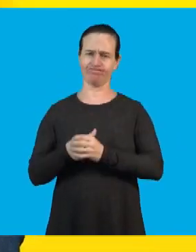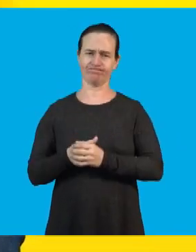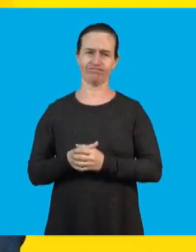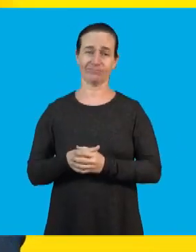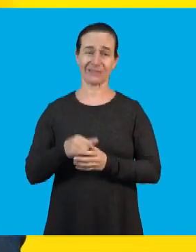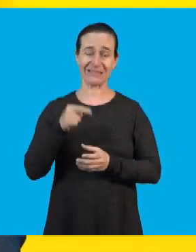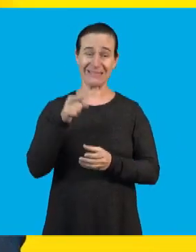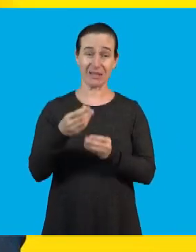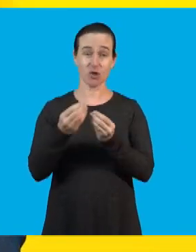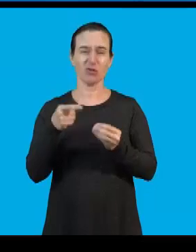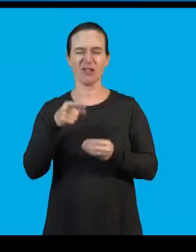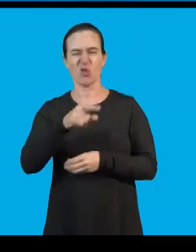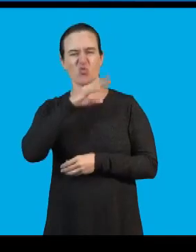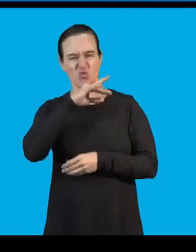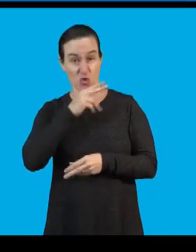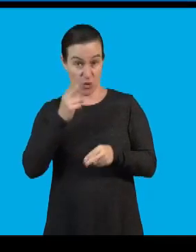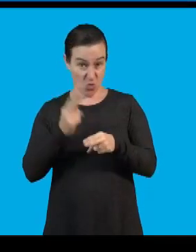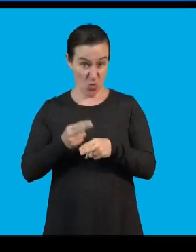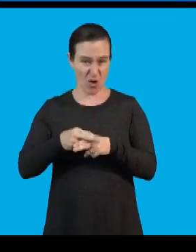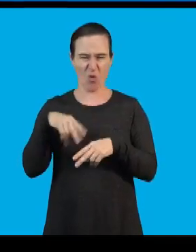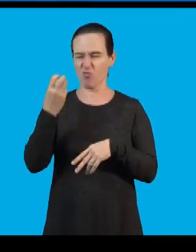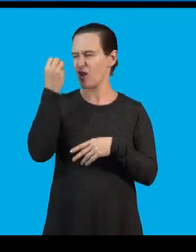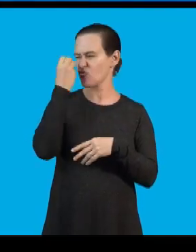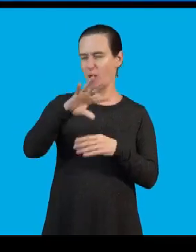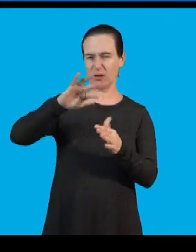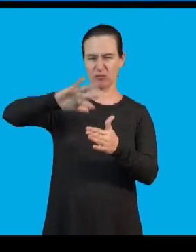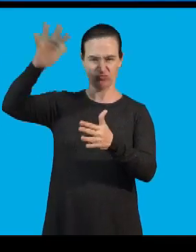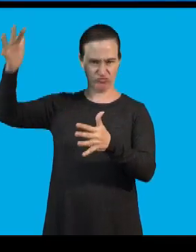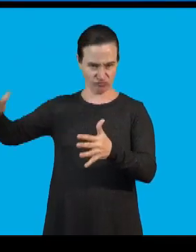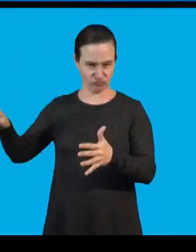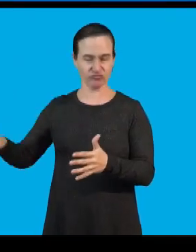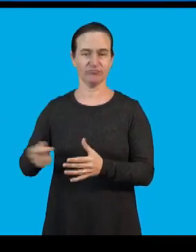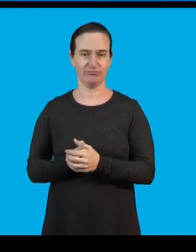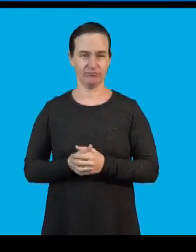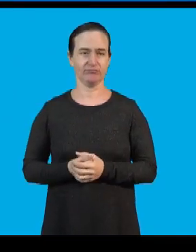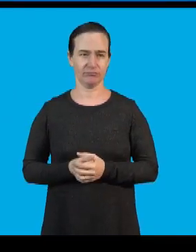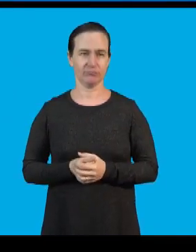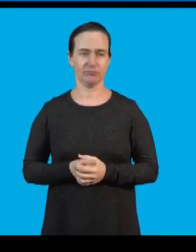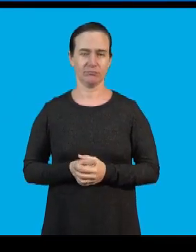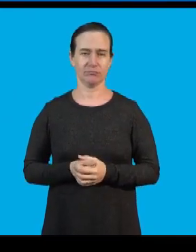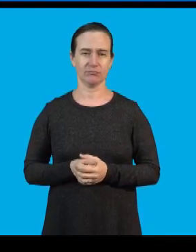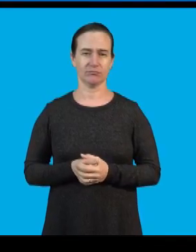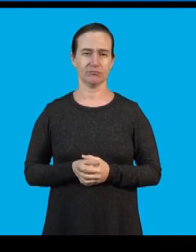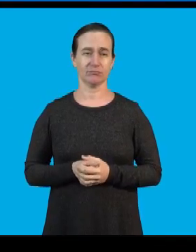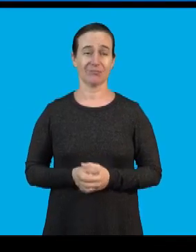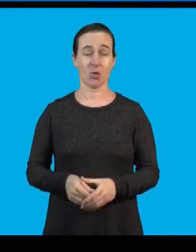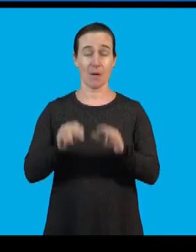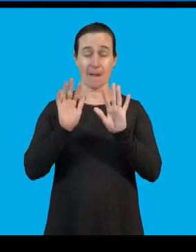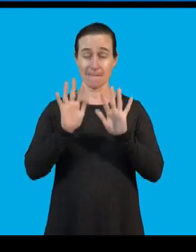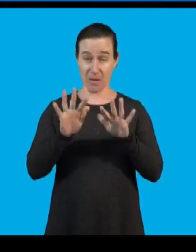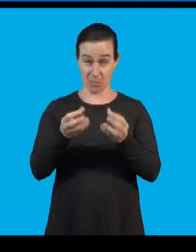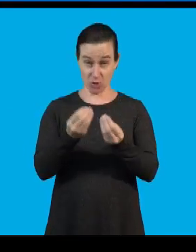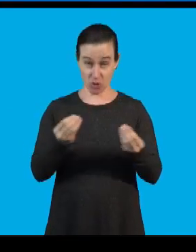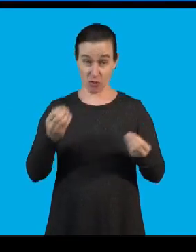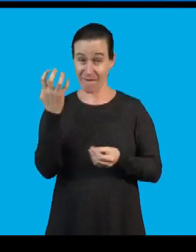paragraph, it says the abandoned children are in dirty toilets or on rubbish dumps, all right? So let's see how we're going to respond